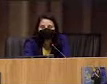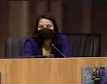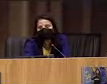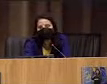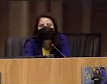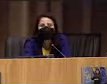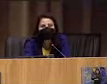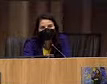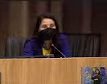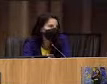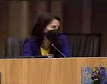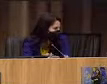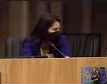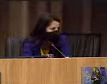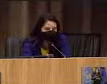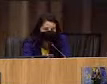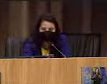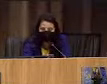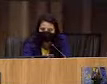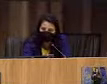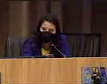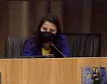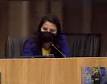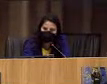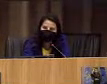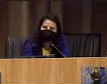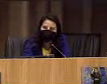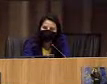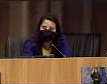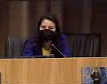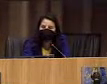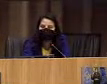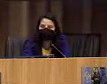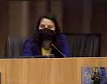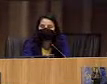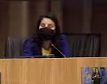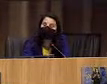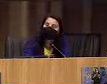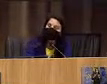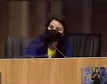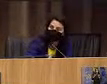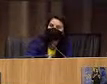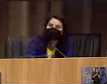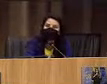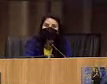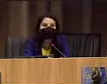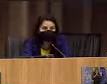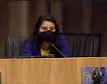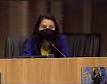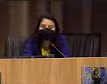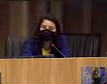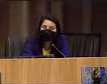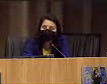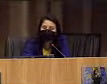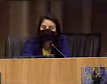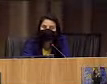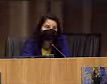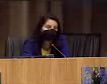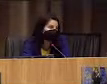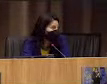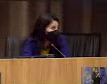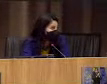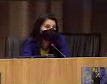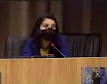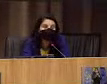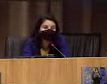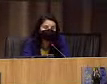So, as we thought, how do we thought about that? We thought about doing a retrospective